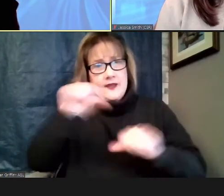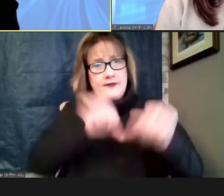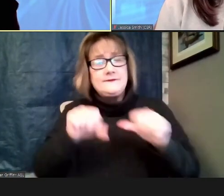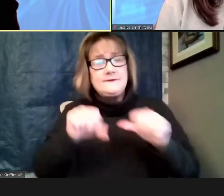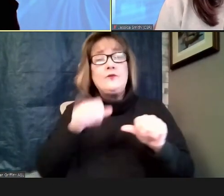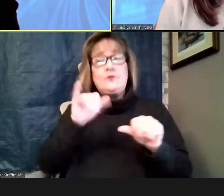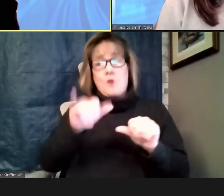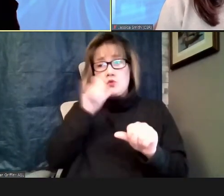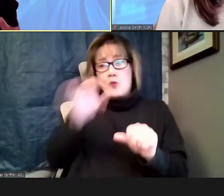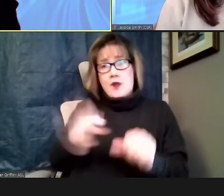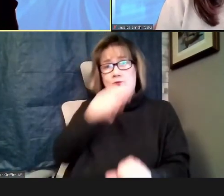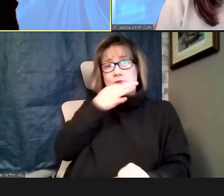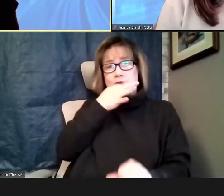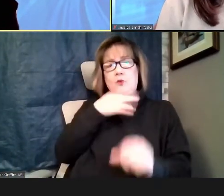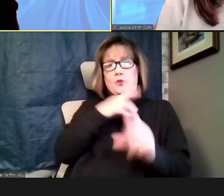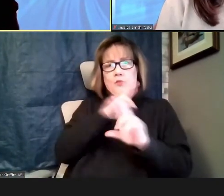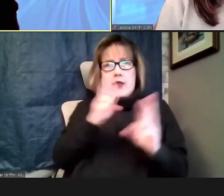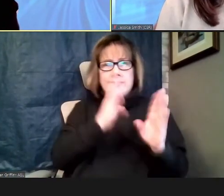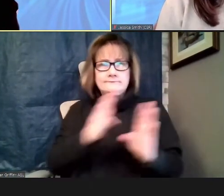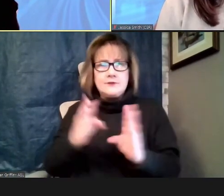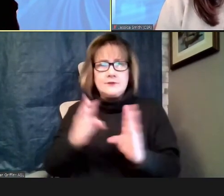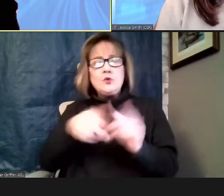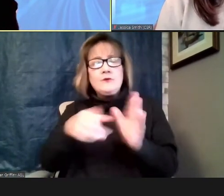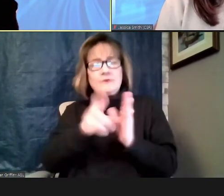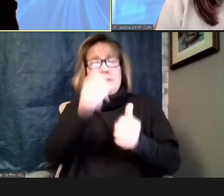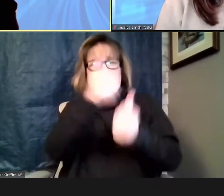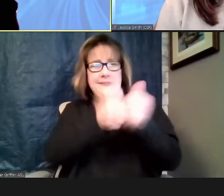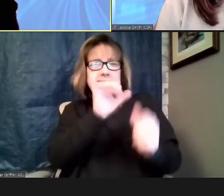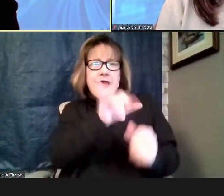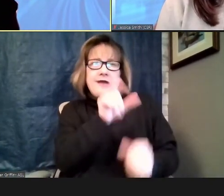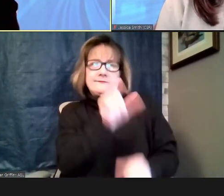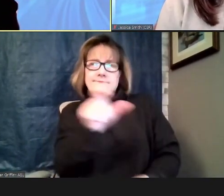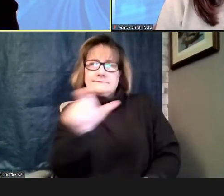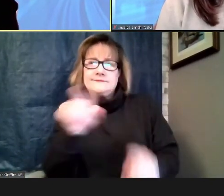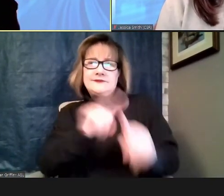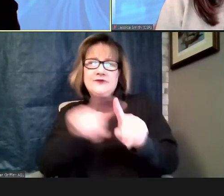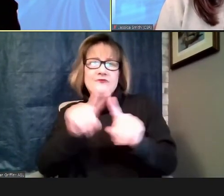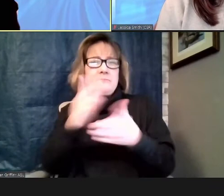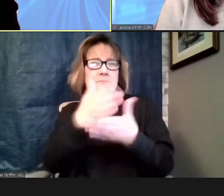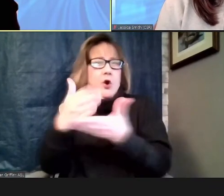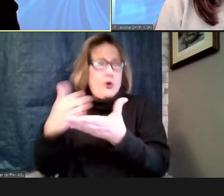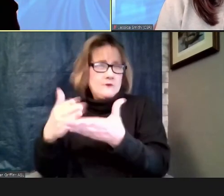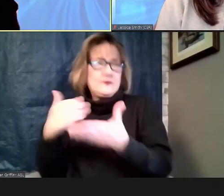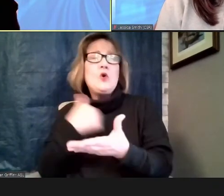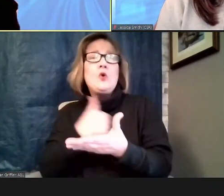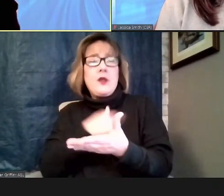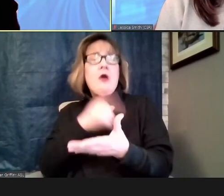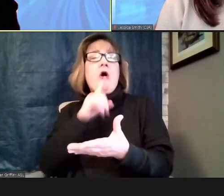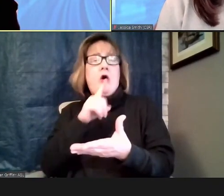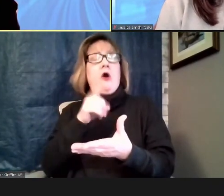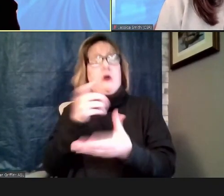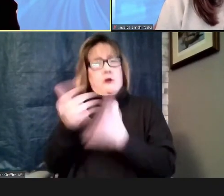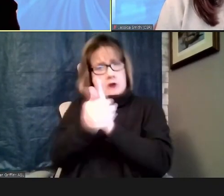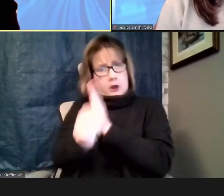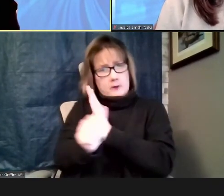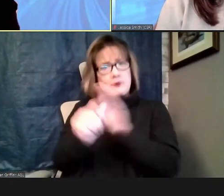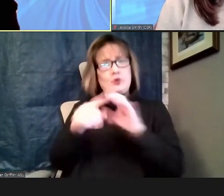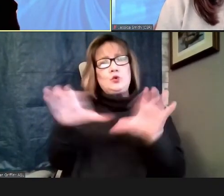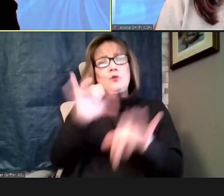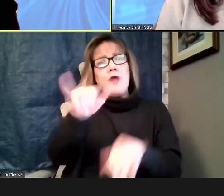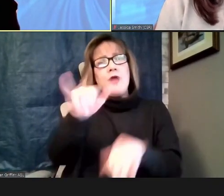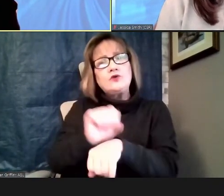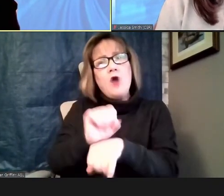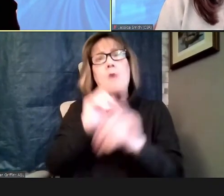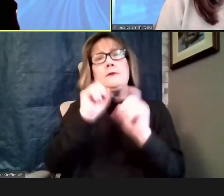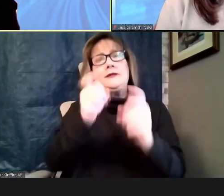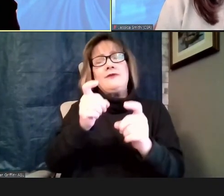expertise of those study sections to review certain types of science. So when we find the fit, we are confident of it. We're confident that we can give you a